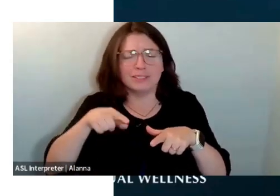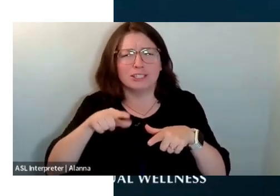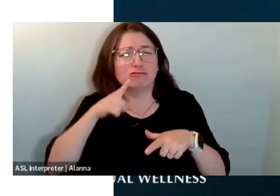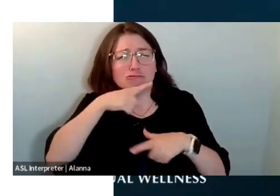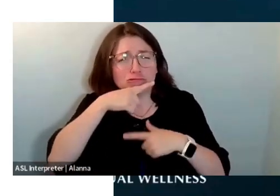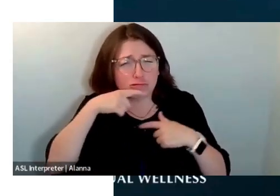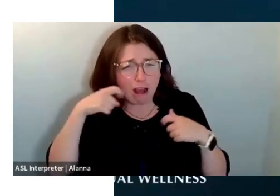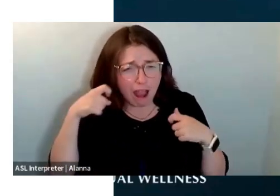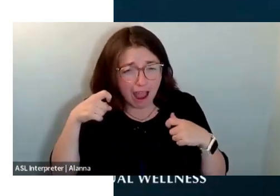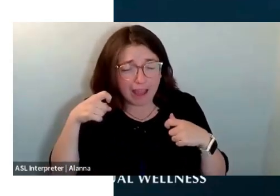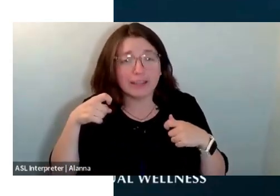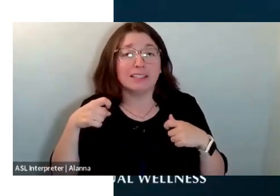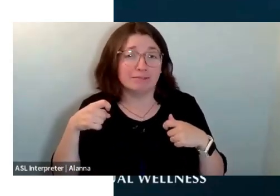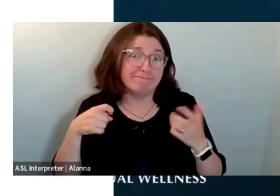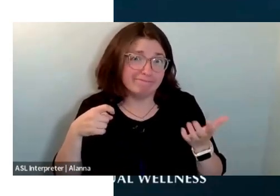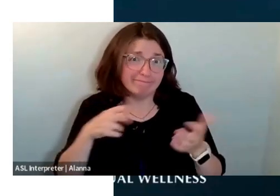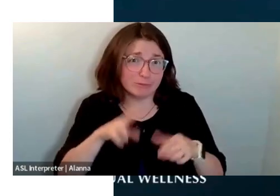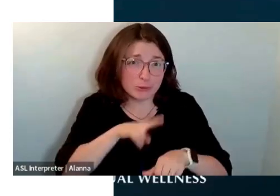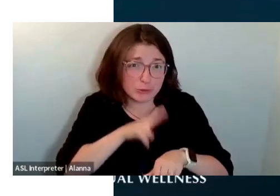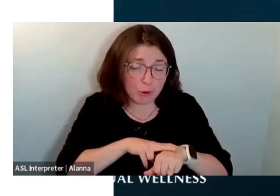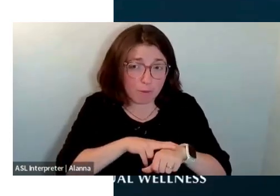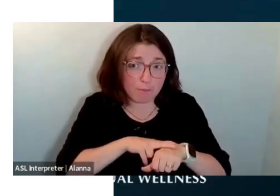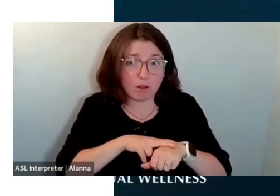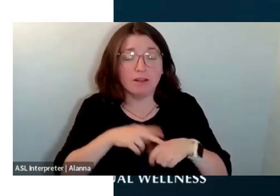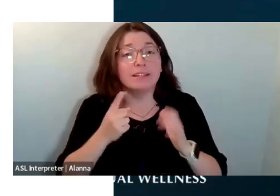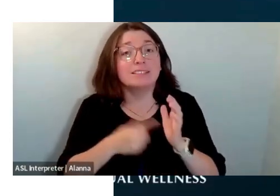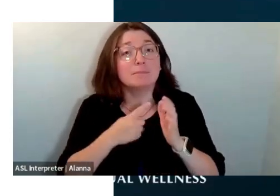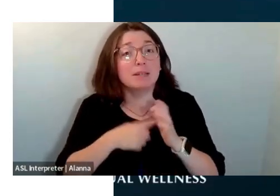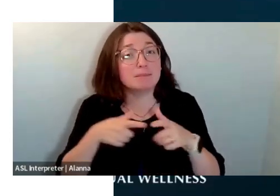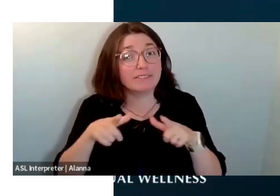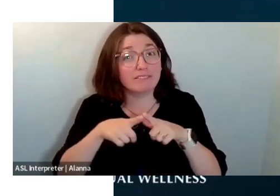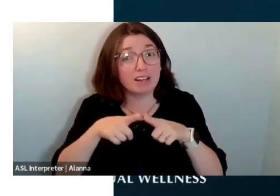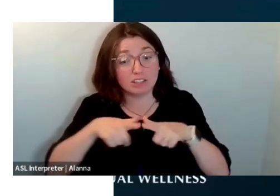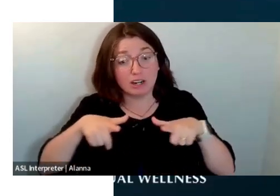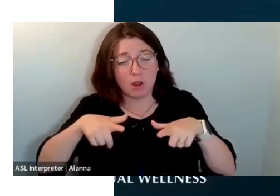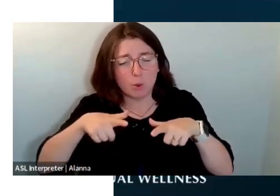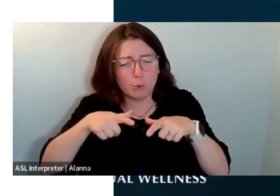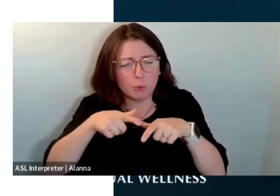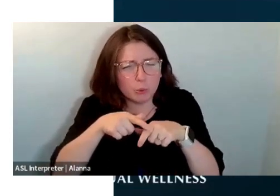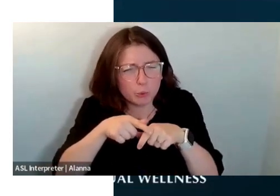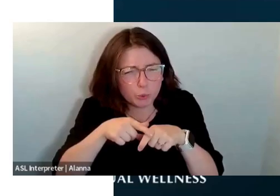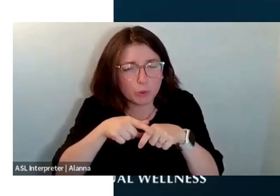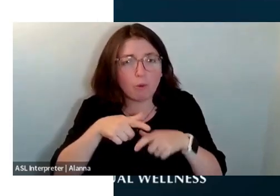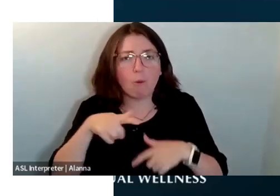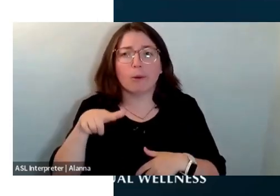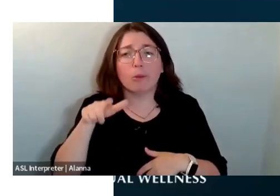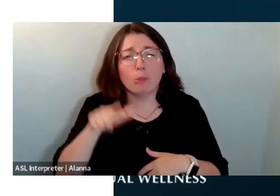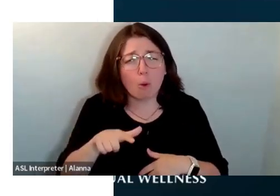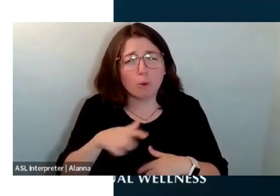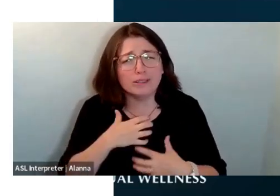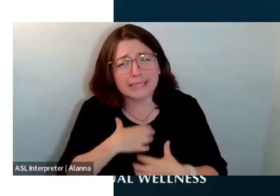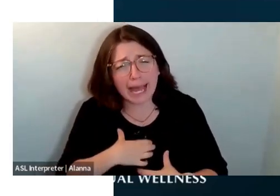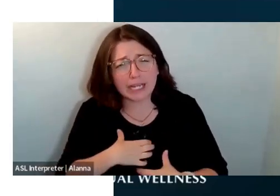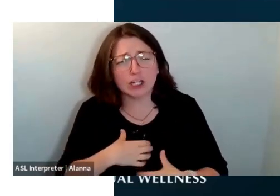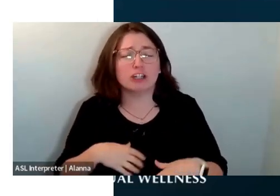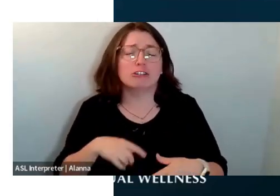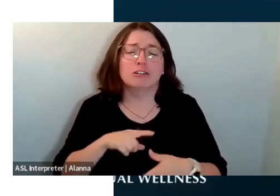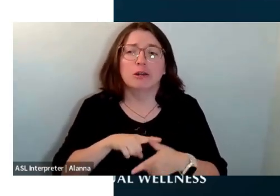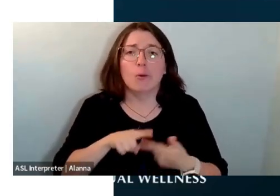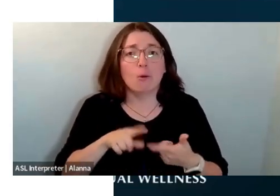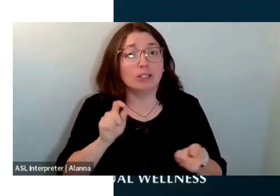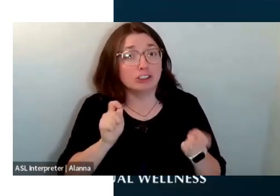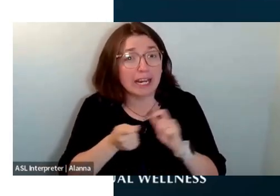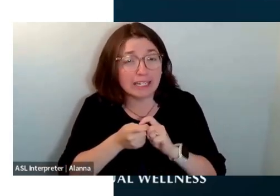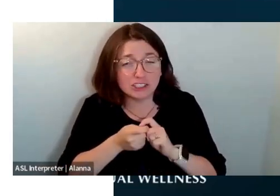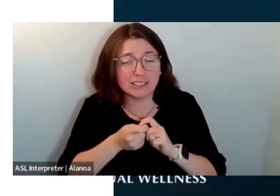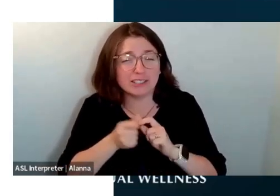canal narrowing, genital or pelvic pain, low desire, trouble with feeling aroused, or changes to